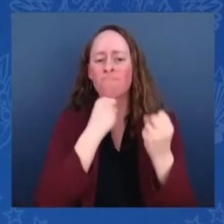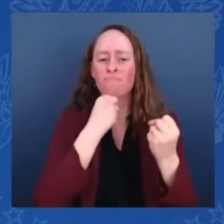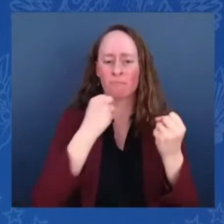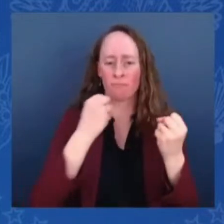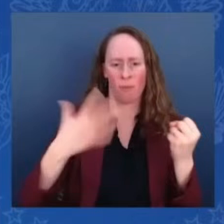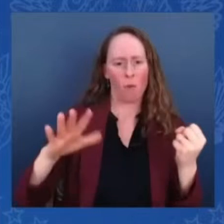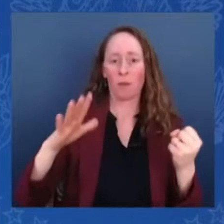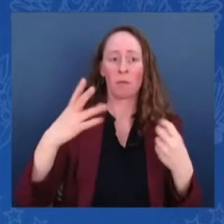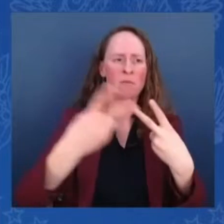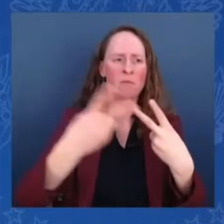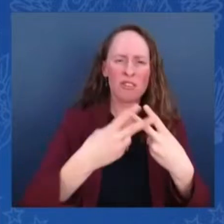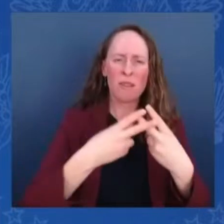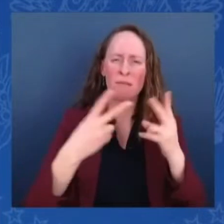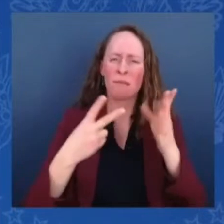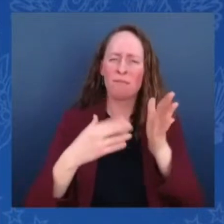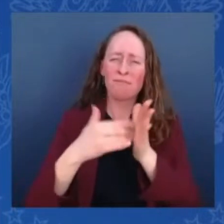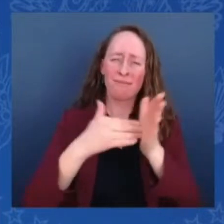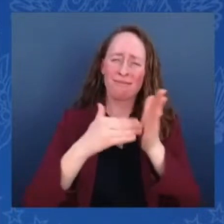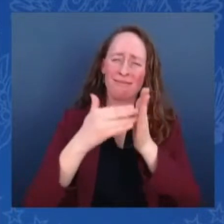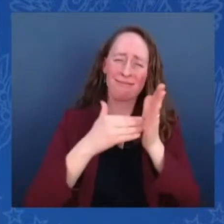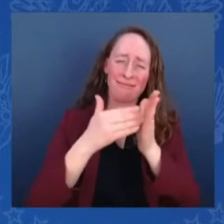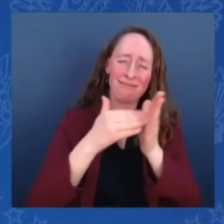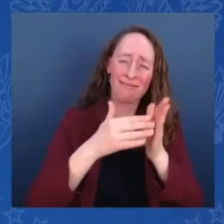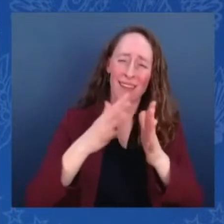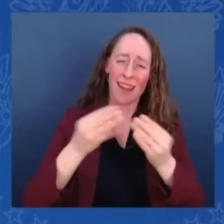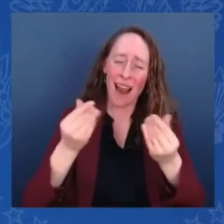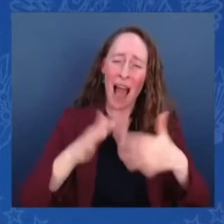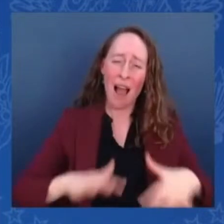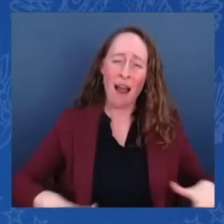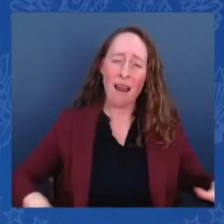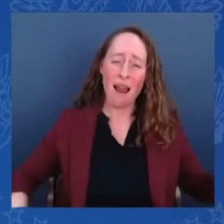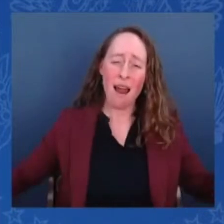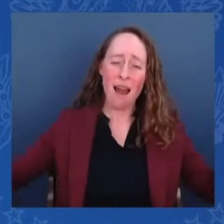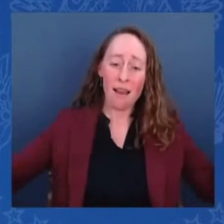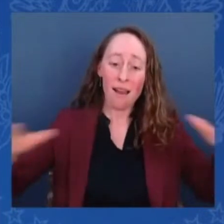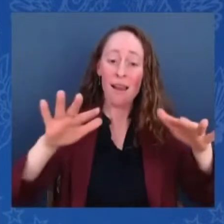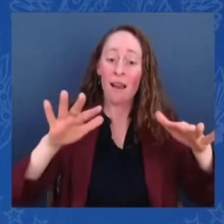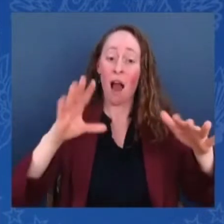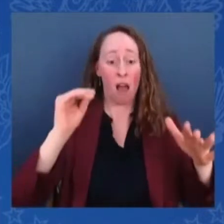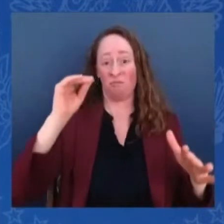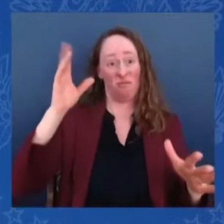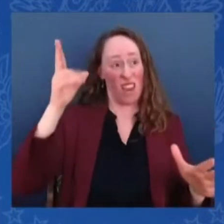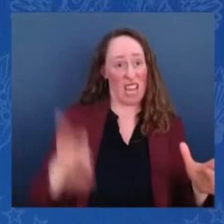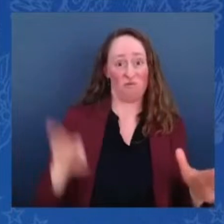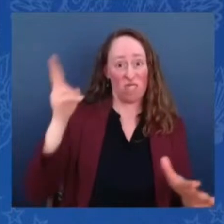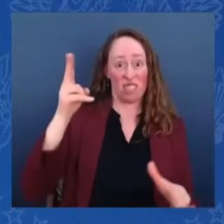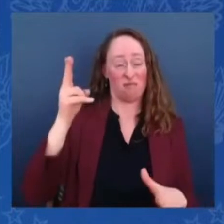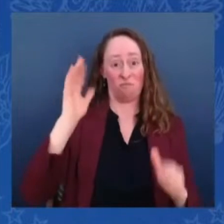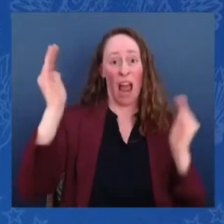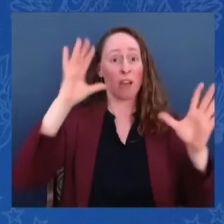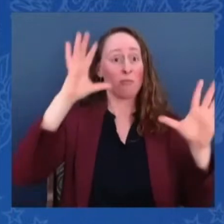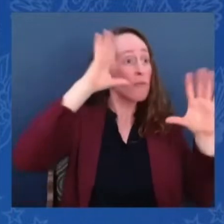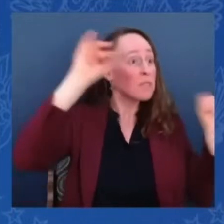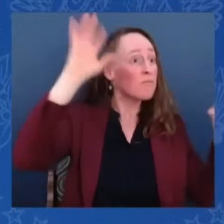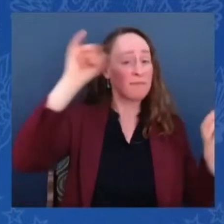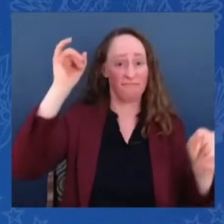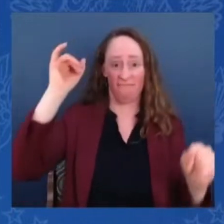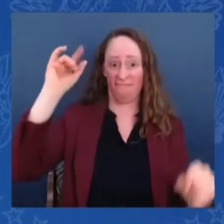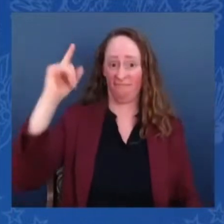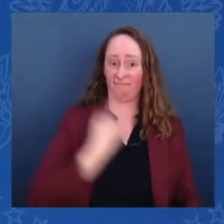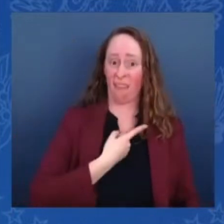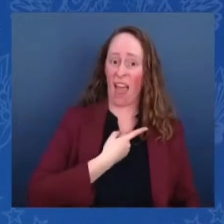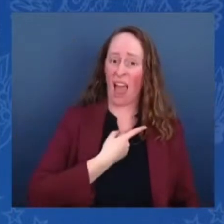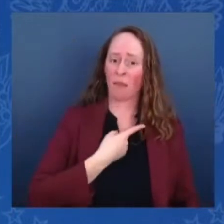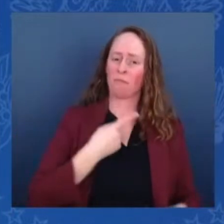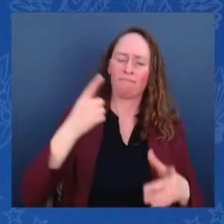water, more than any president in American history, making investments in clean energy and convincing other nations to